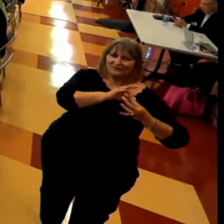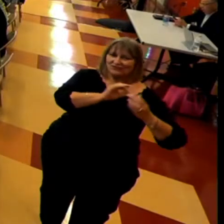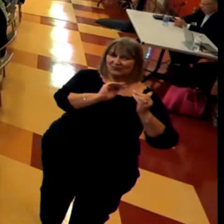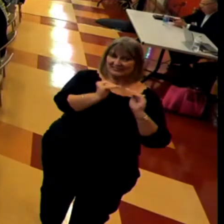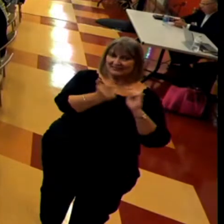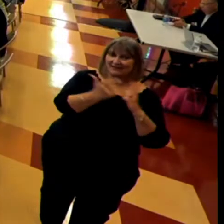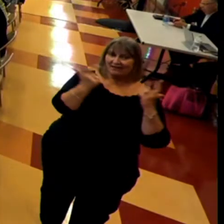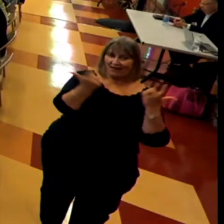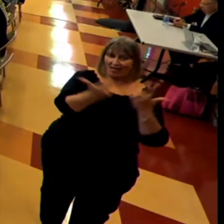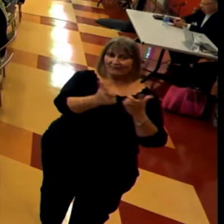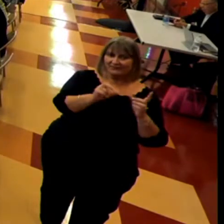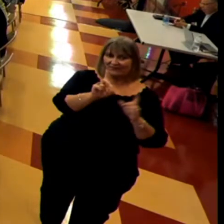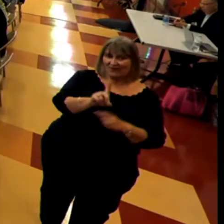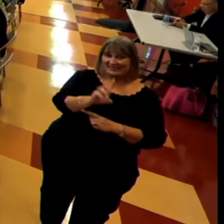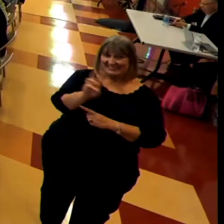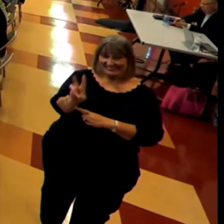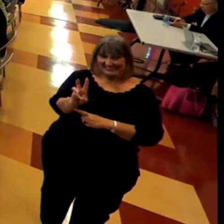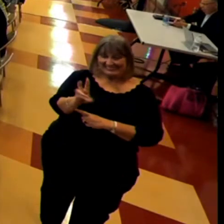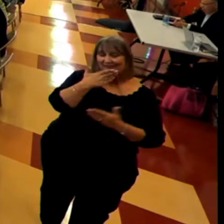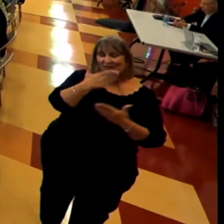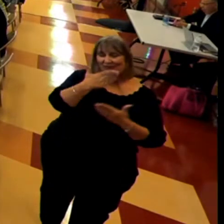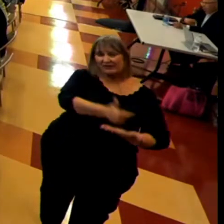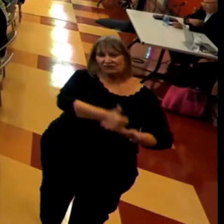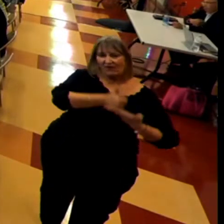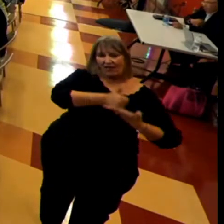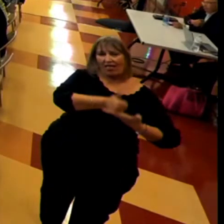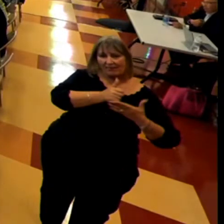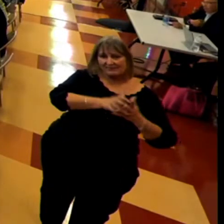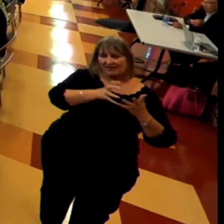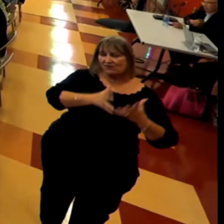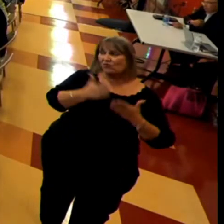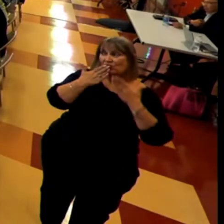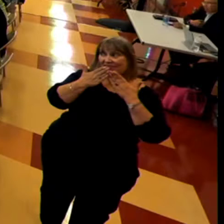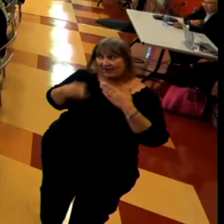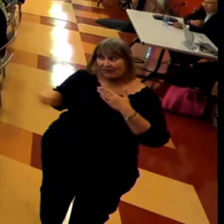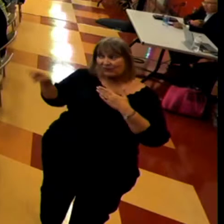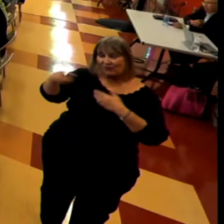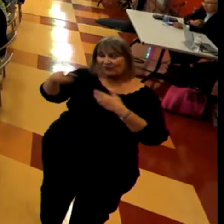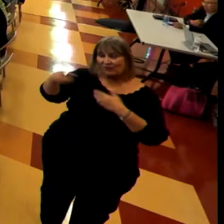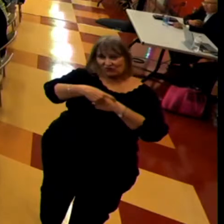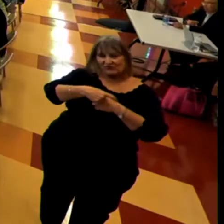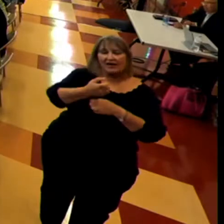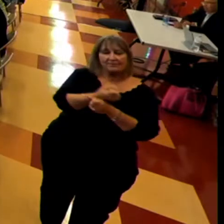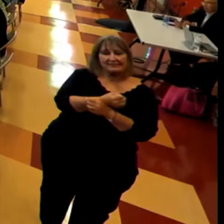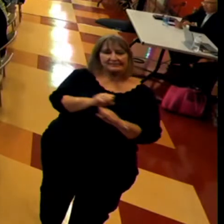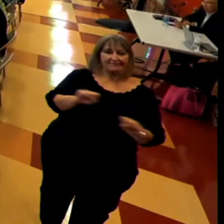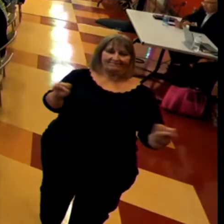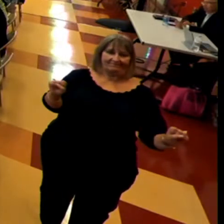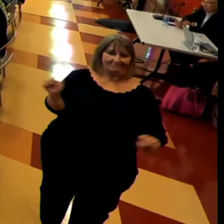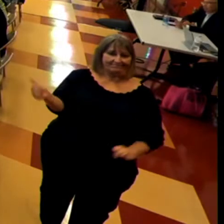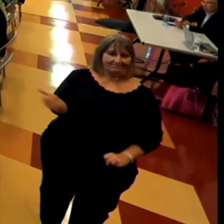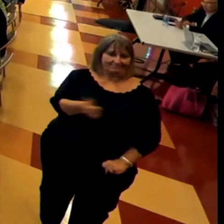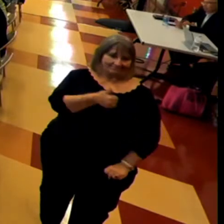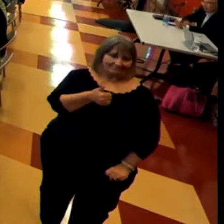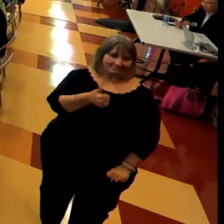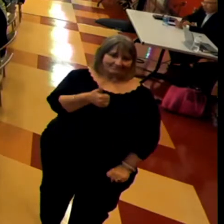lot. Thank y'all for your time and effort, and y'all be safe.